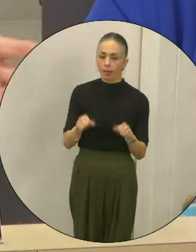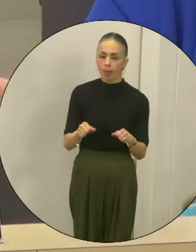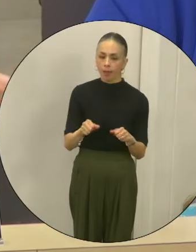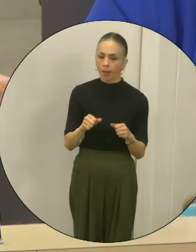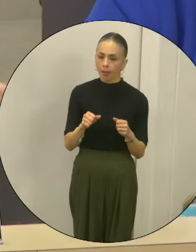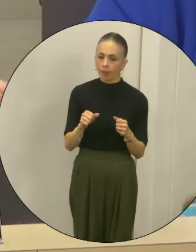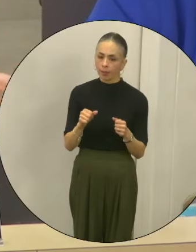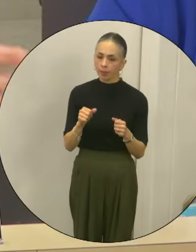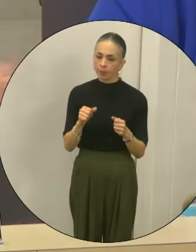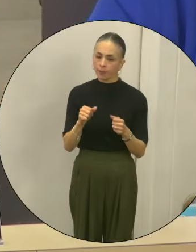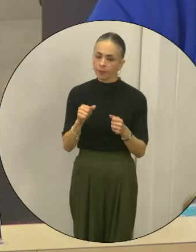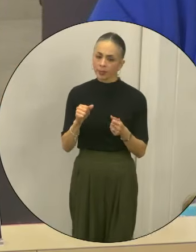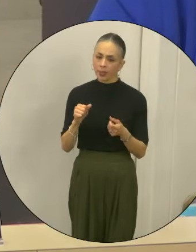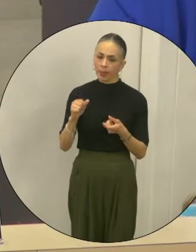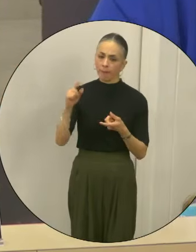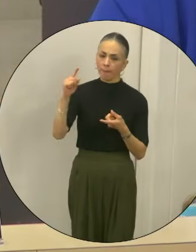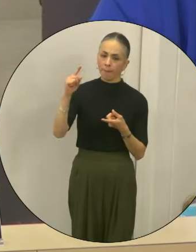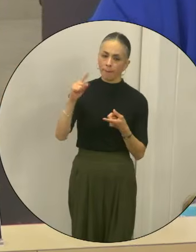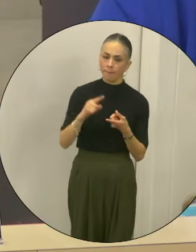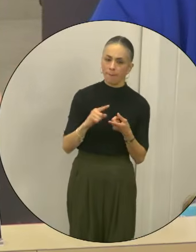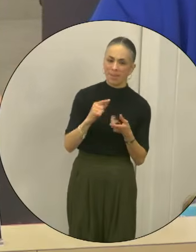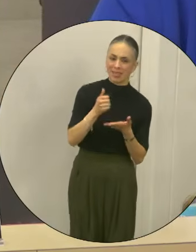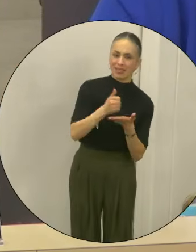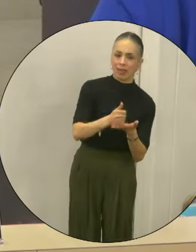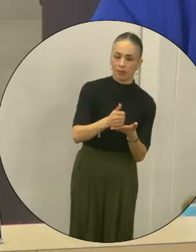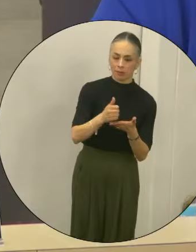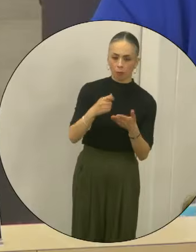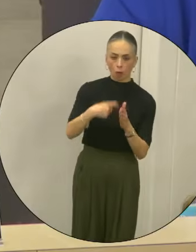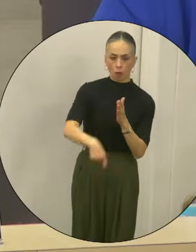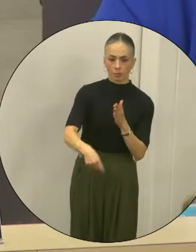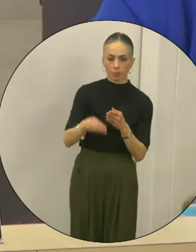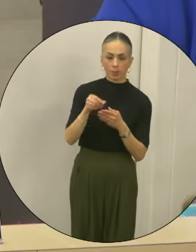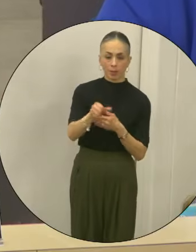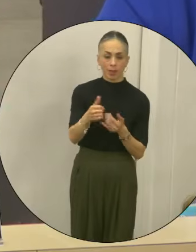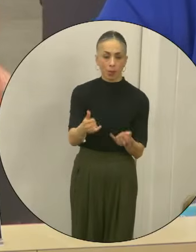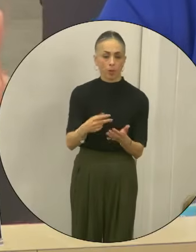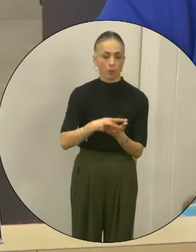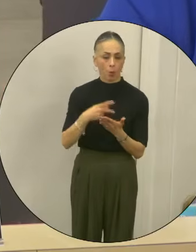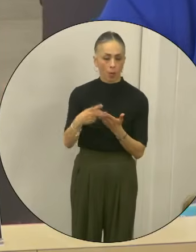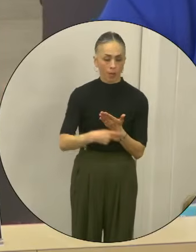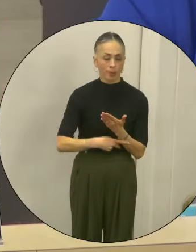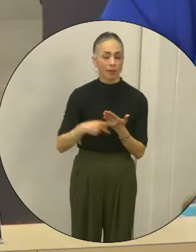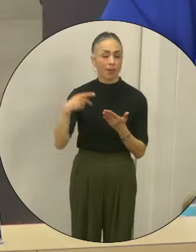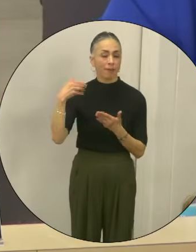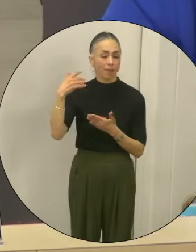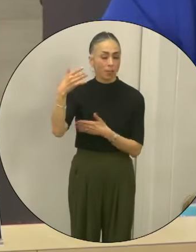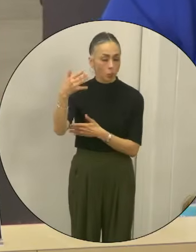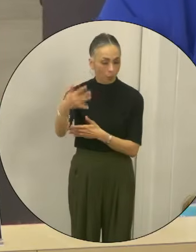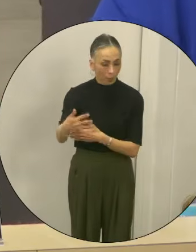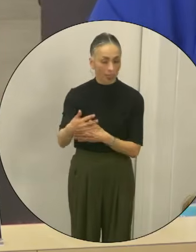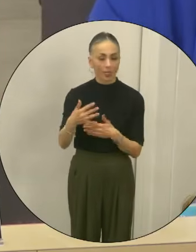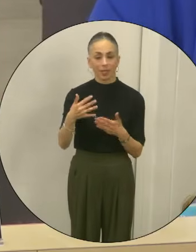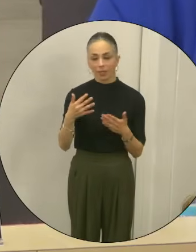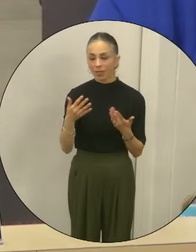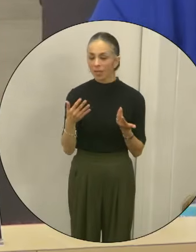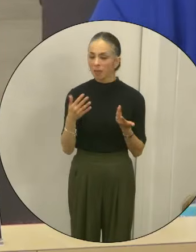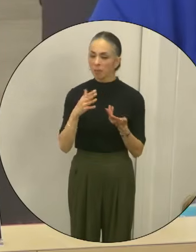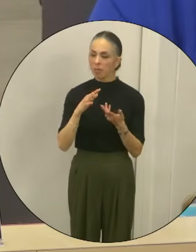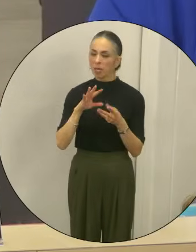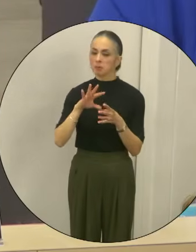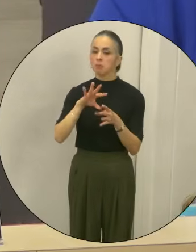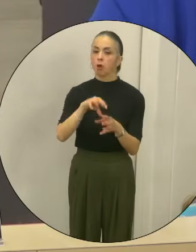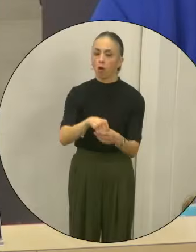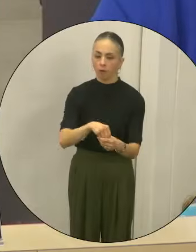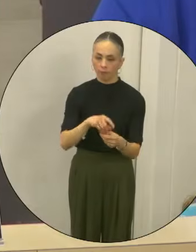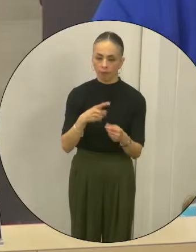lot of the costs we're spending now with these programs, and then eventually it just becomes part of what we do.